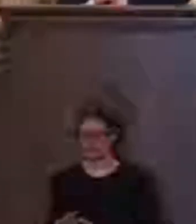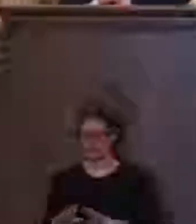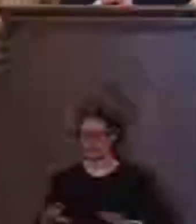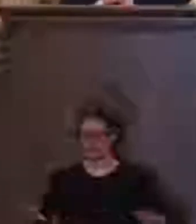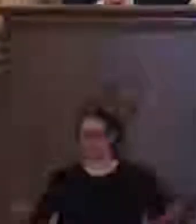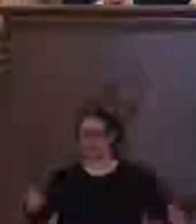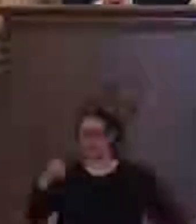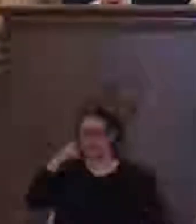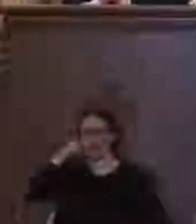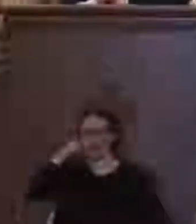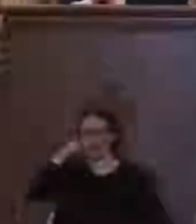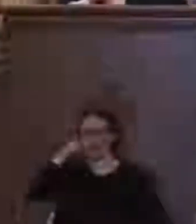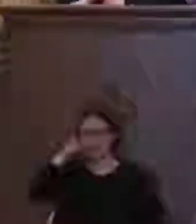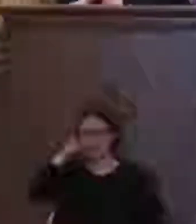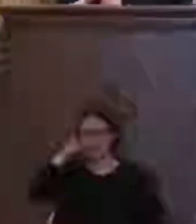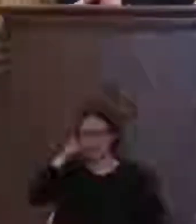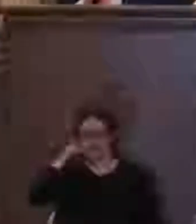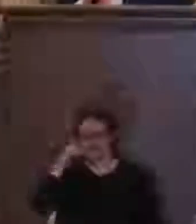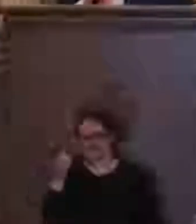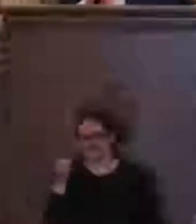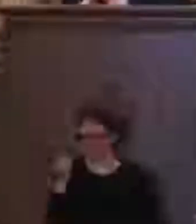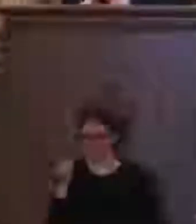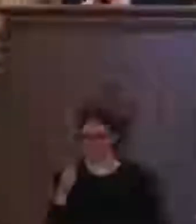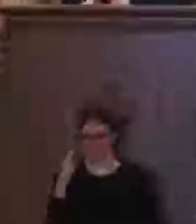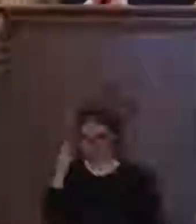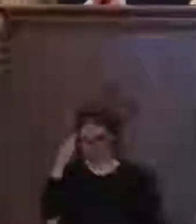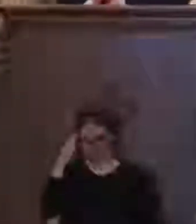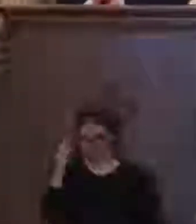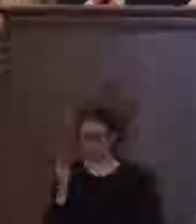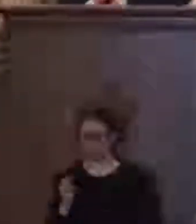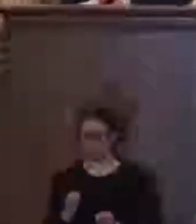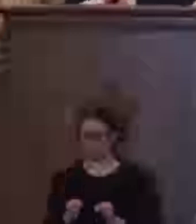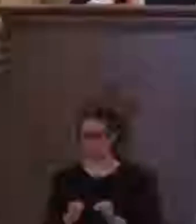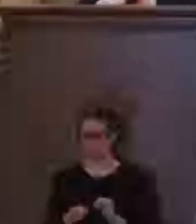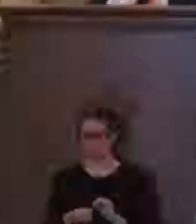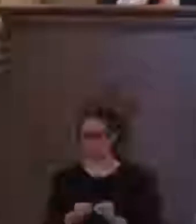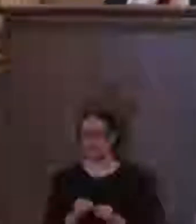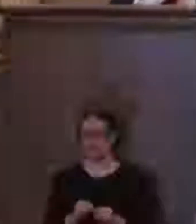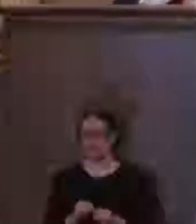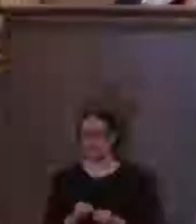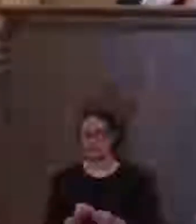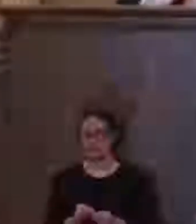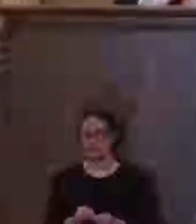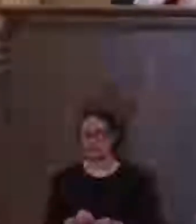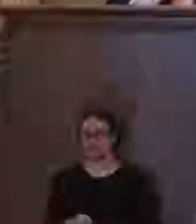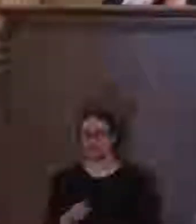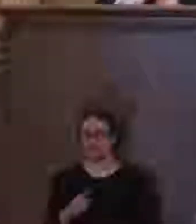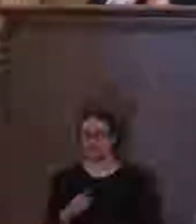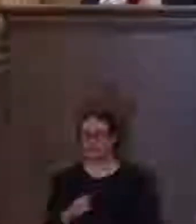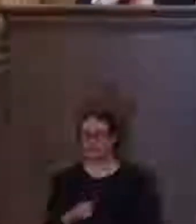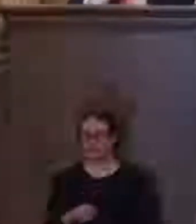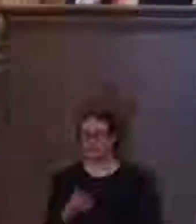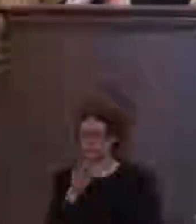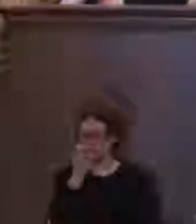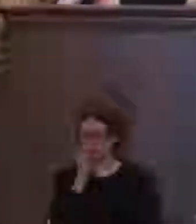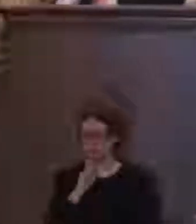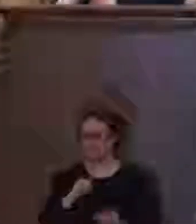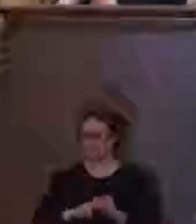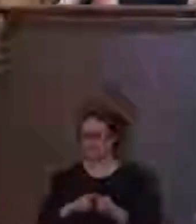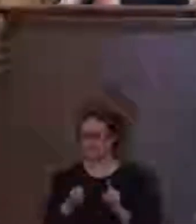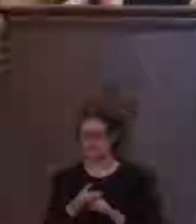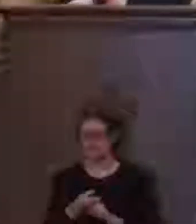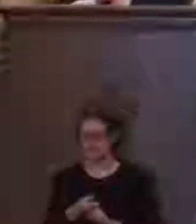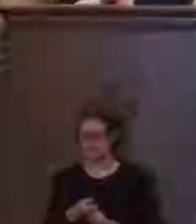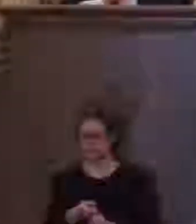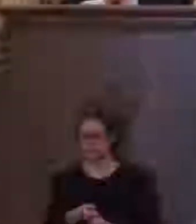got a call, and I didn't recognize the numbers from a number I didn't know. And it was from a dear friend of ours that we